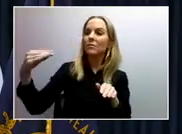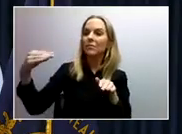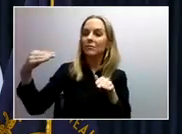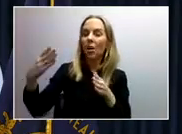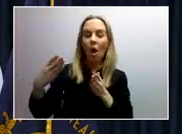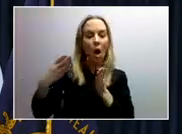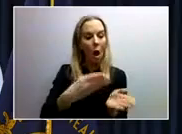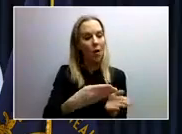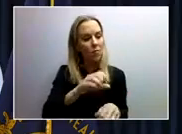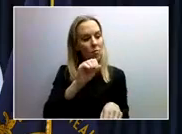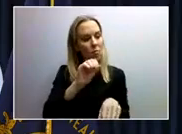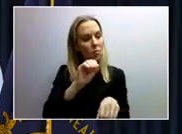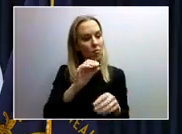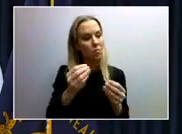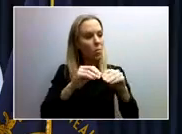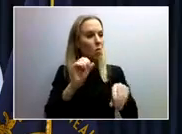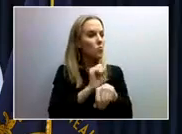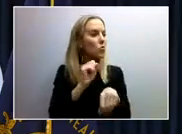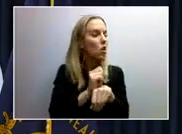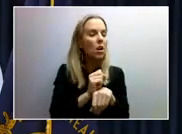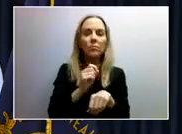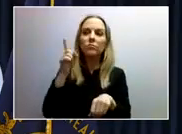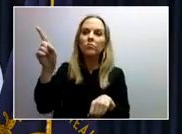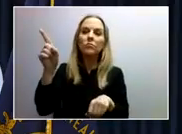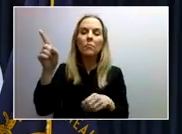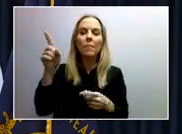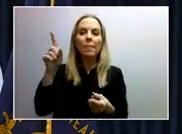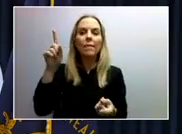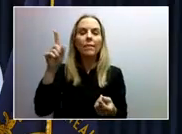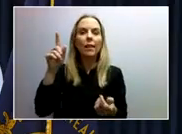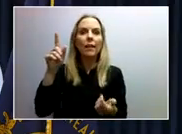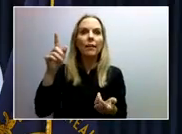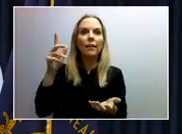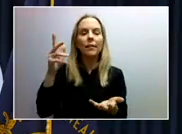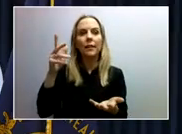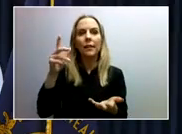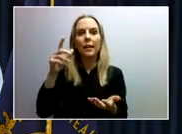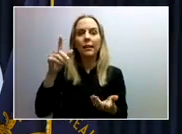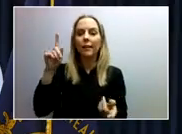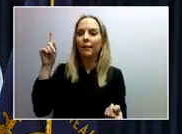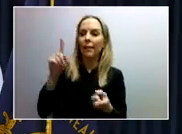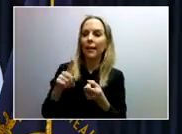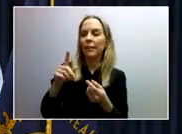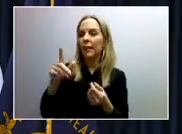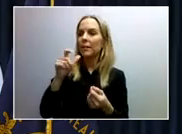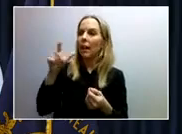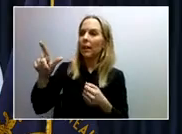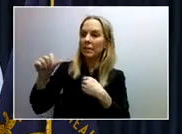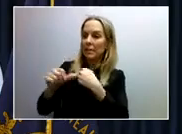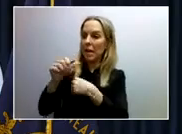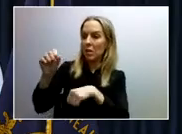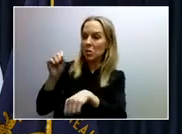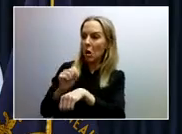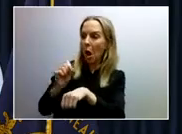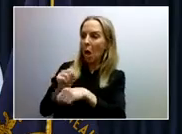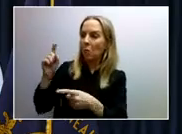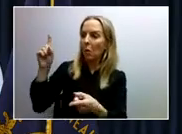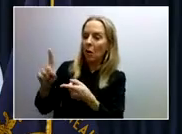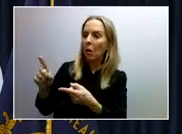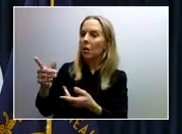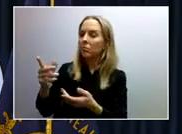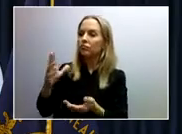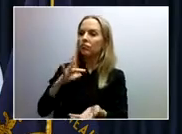work at maybe a less dangerous job. So our retention issues